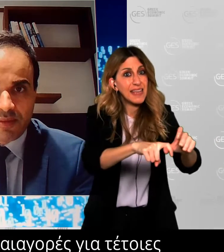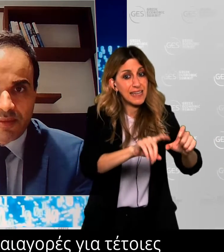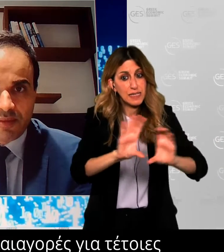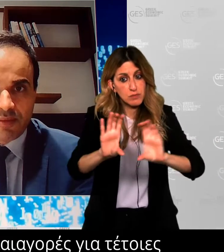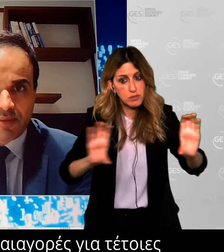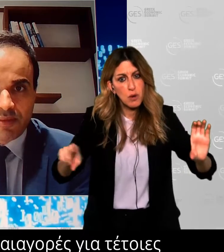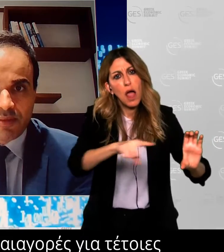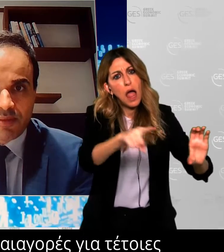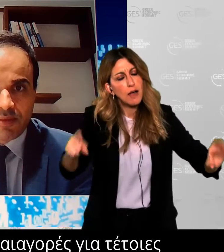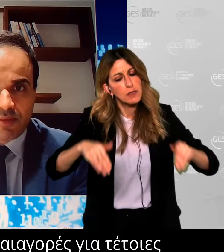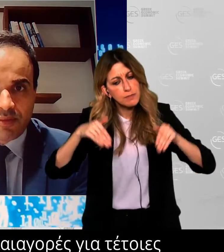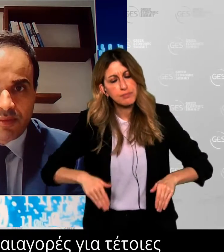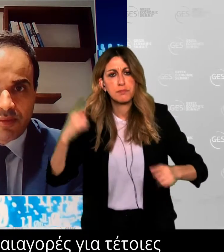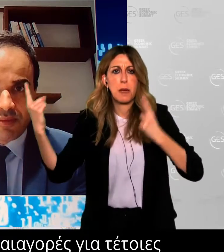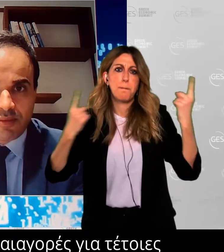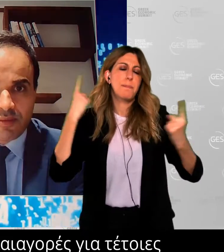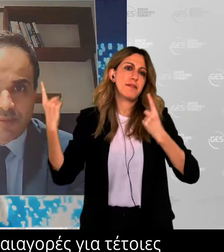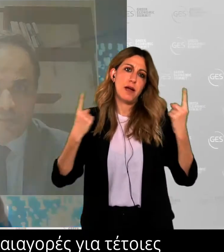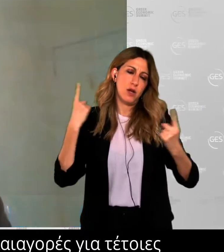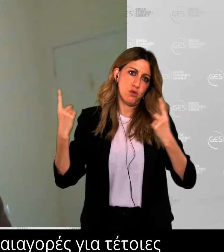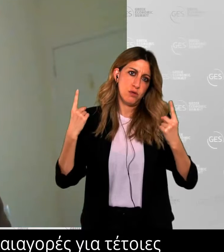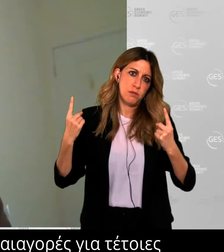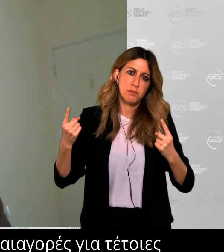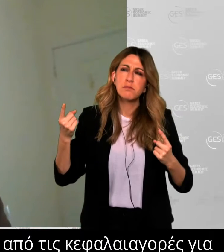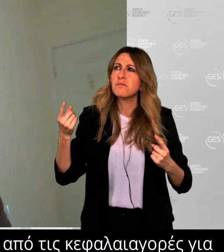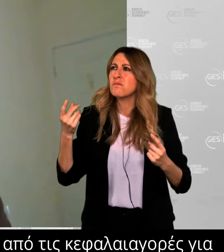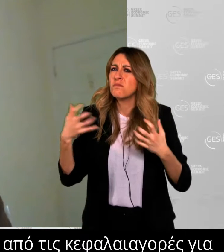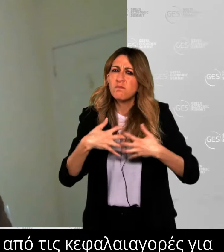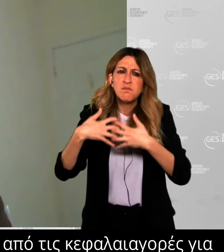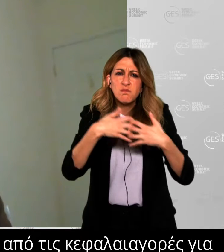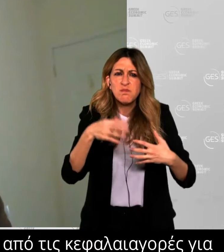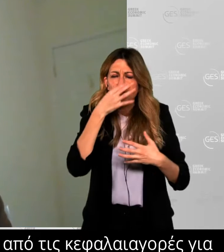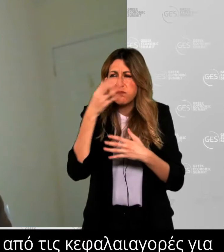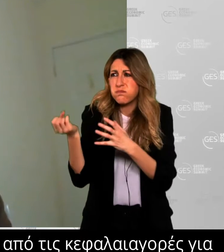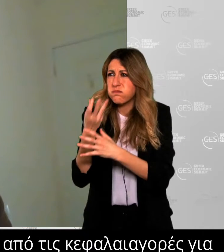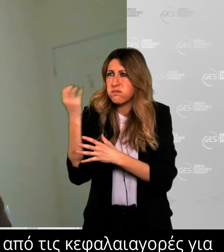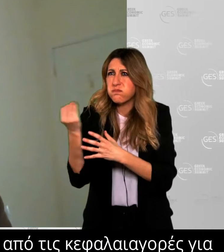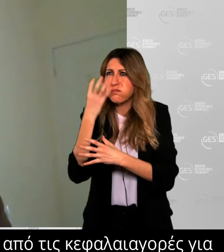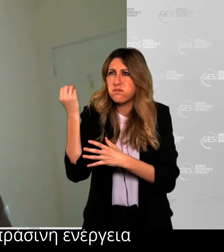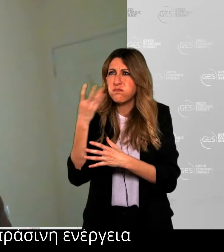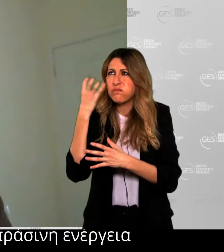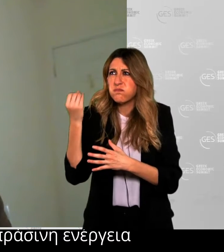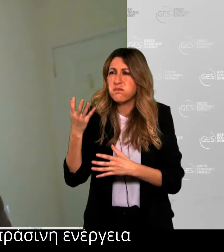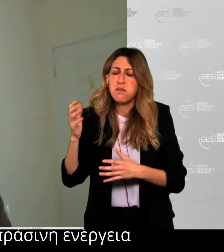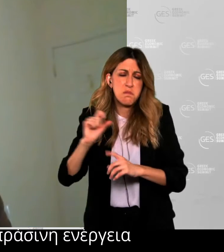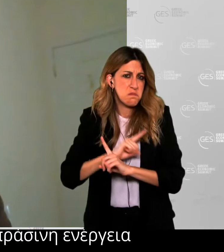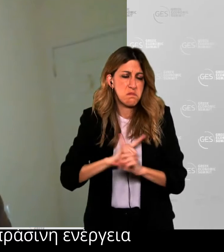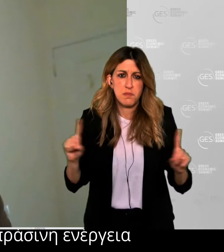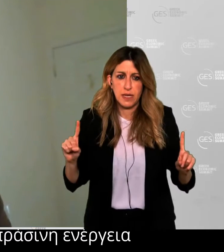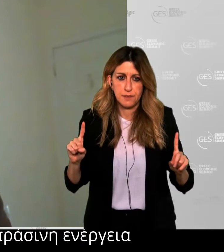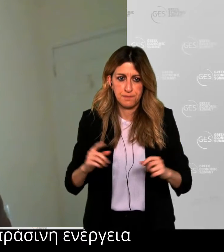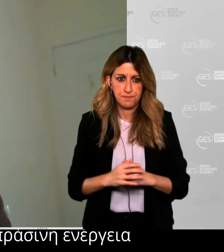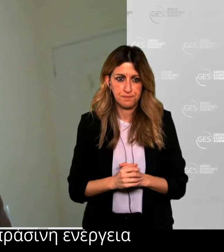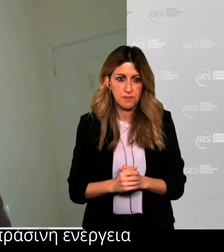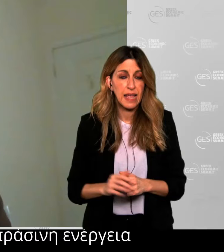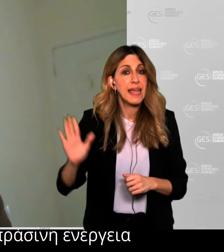mechanism. And then perhaps just as a last piece, it's given Standard Chartered has recently sort of concluded chairing the Task Force on